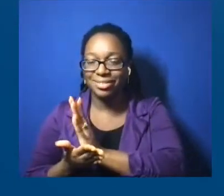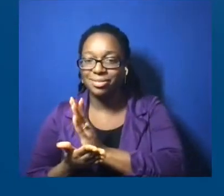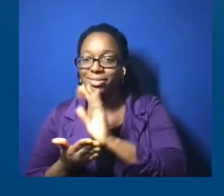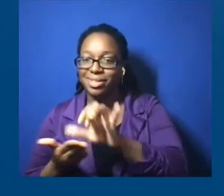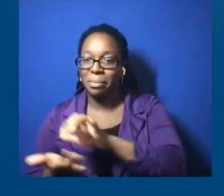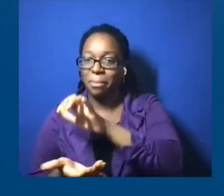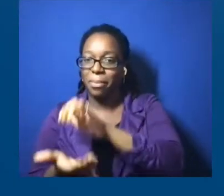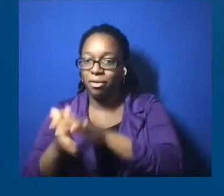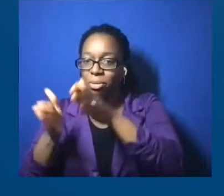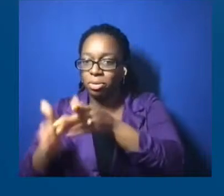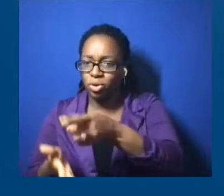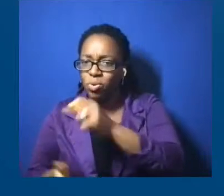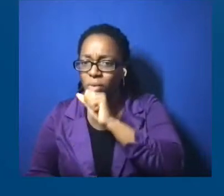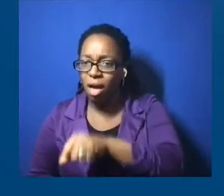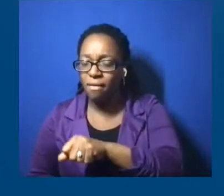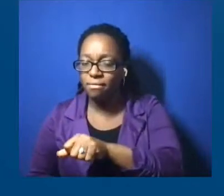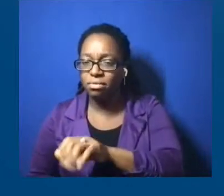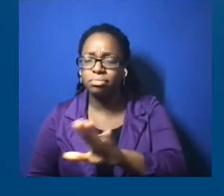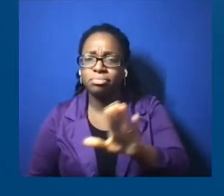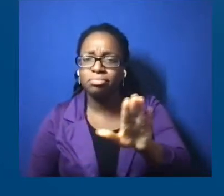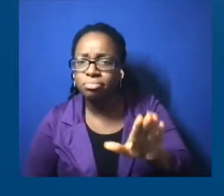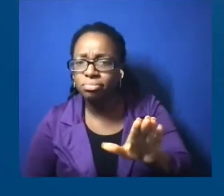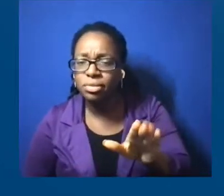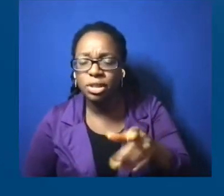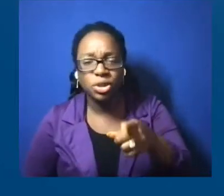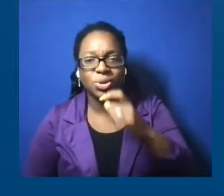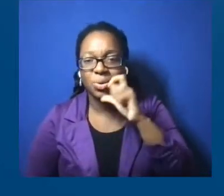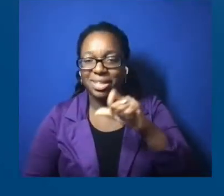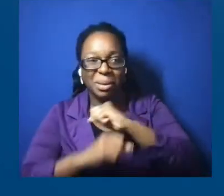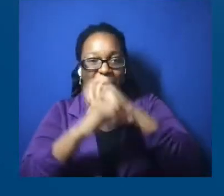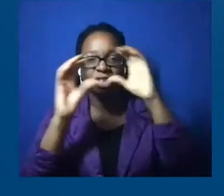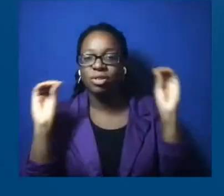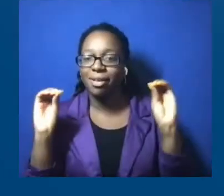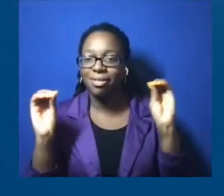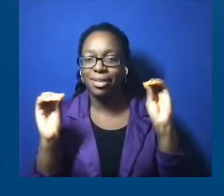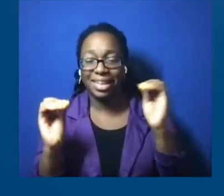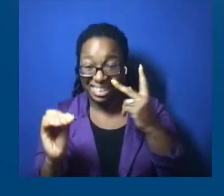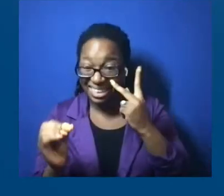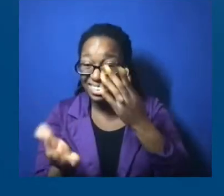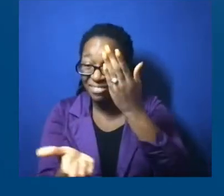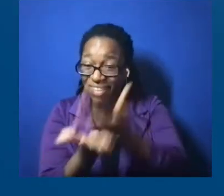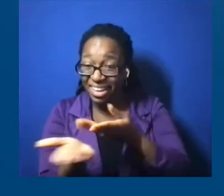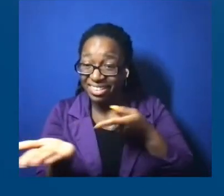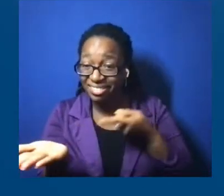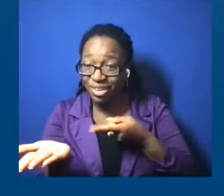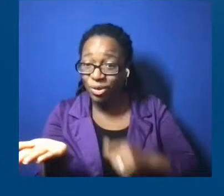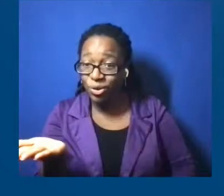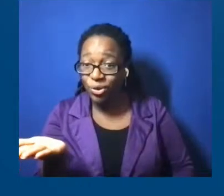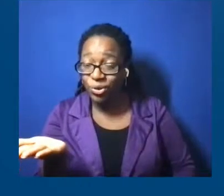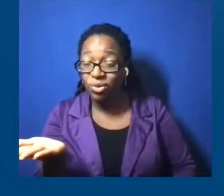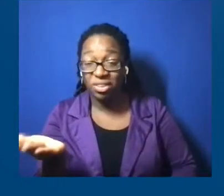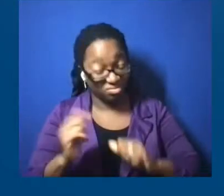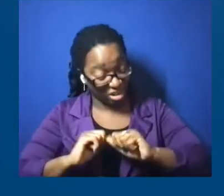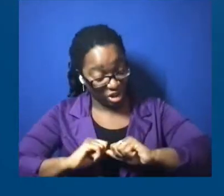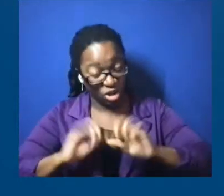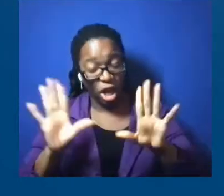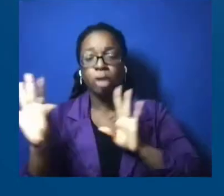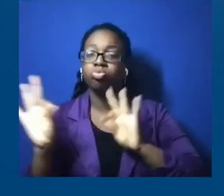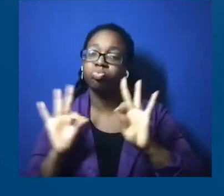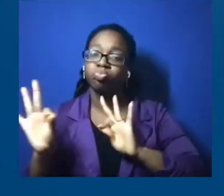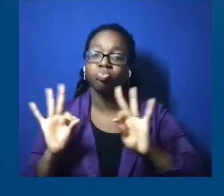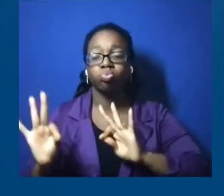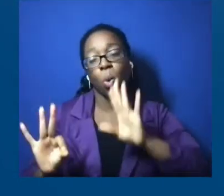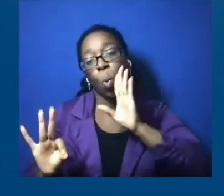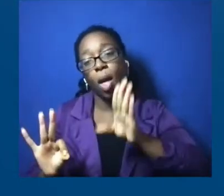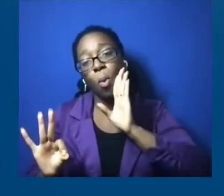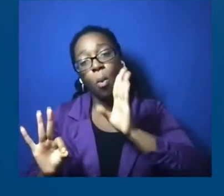the facts. You don't need to imagine anything this time around. Look at what they're saying, and they're saying it out loud for everybody to